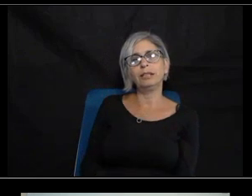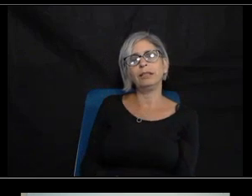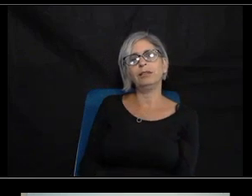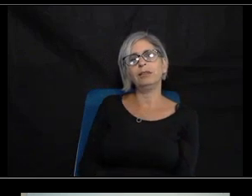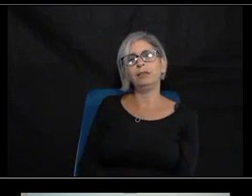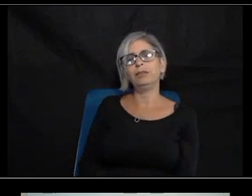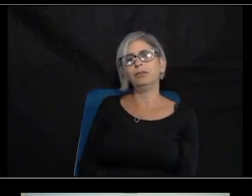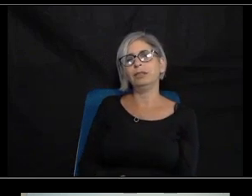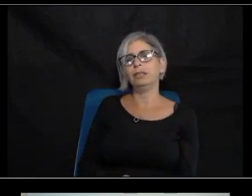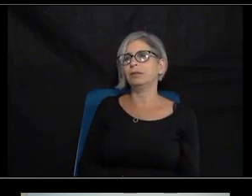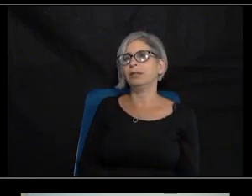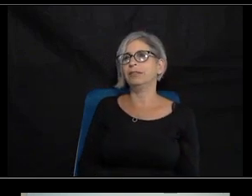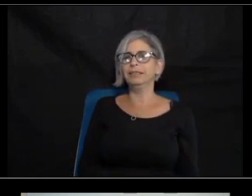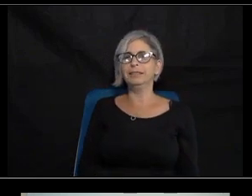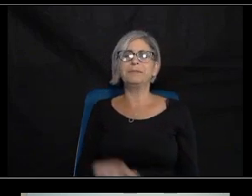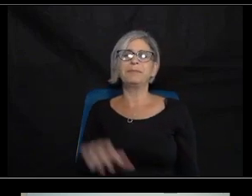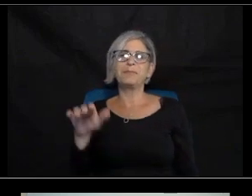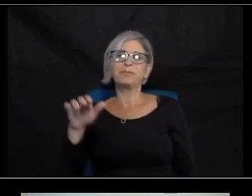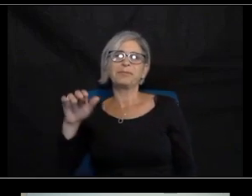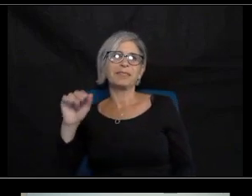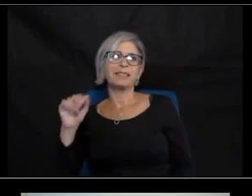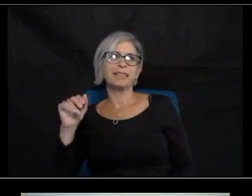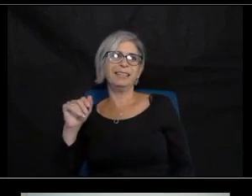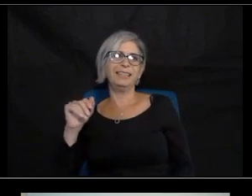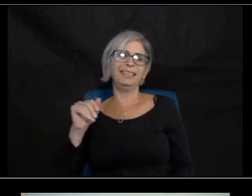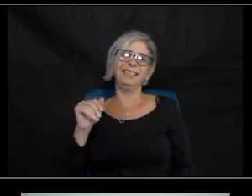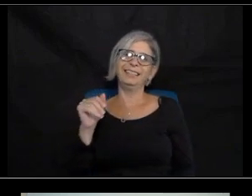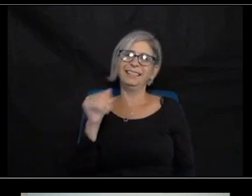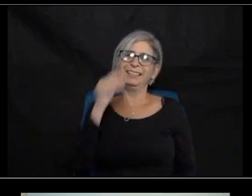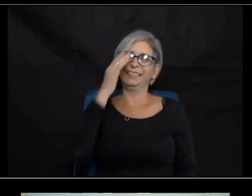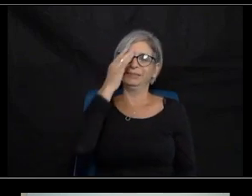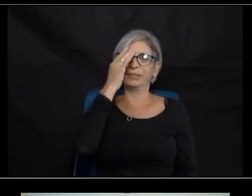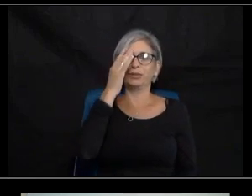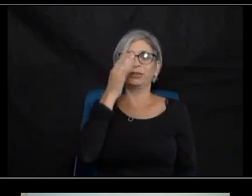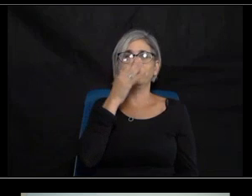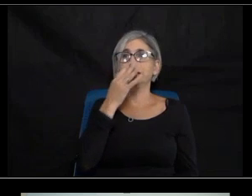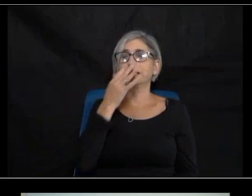And there's no other comments from the commission. I'll ask for a motion to adjourn.